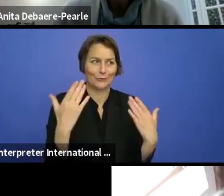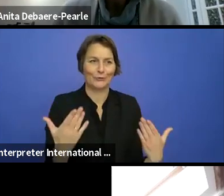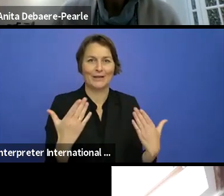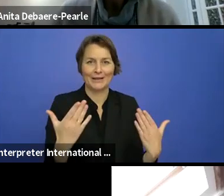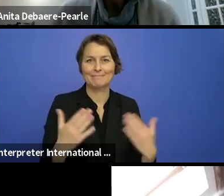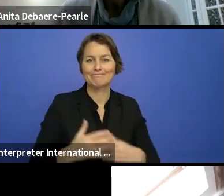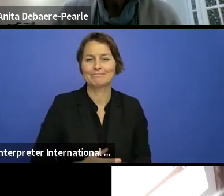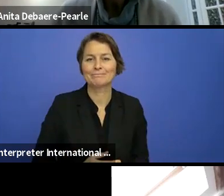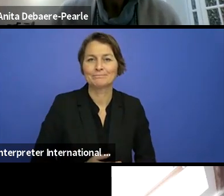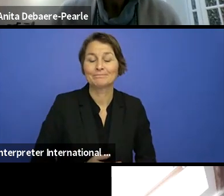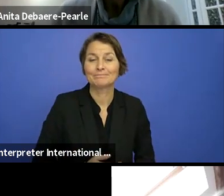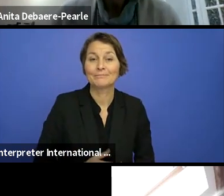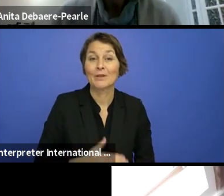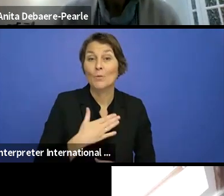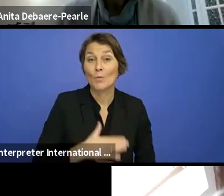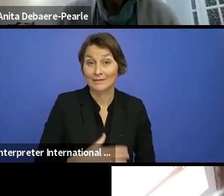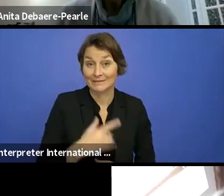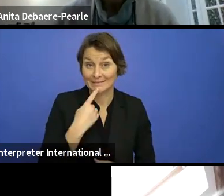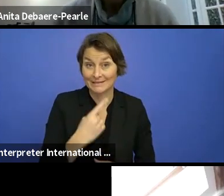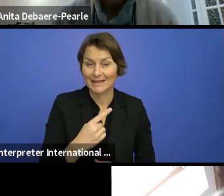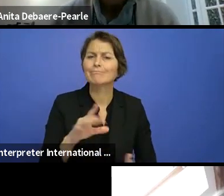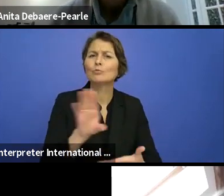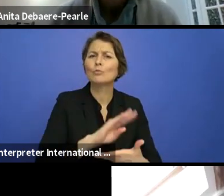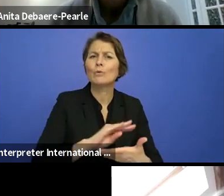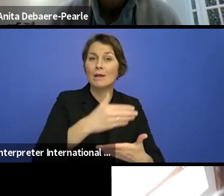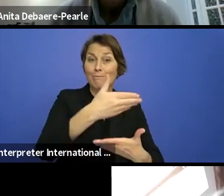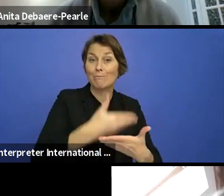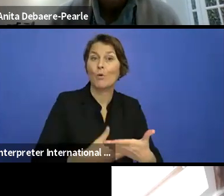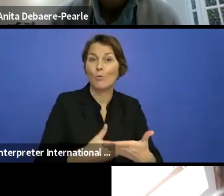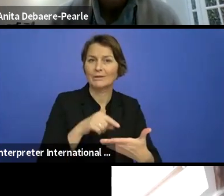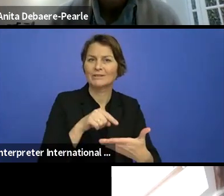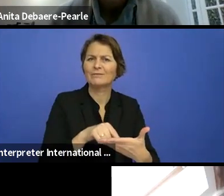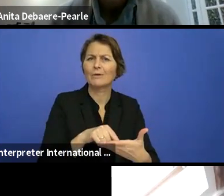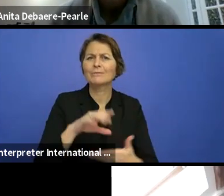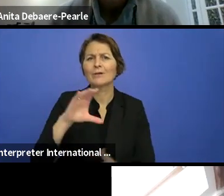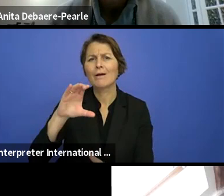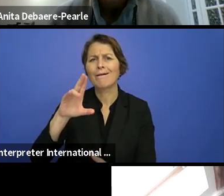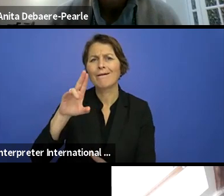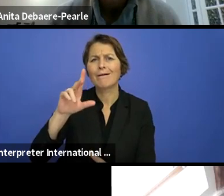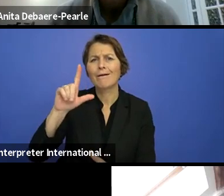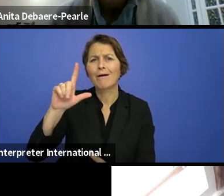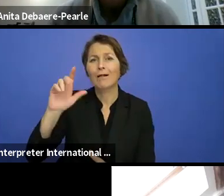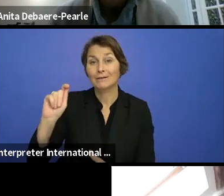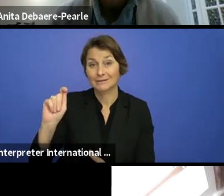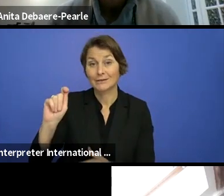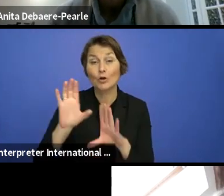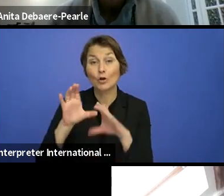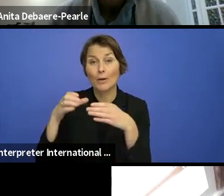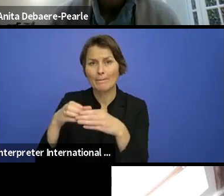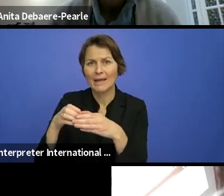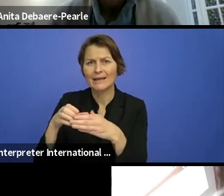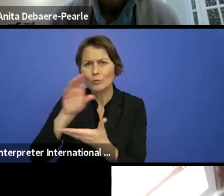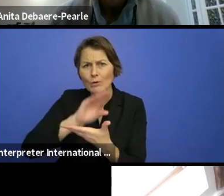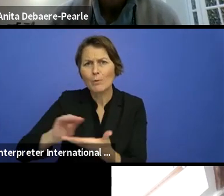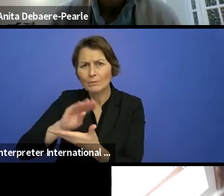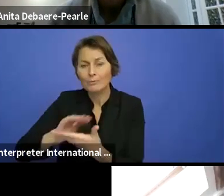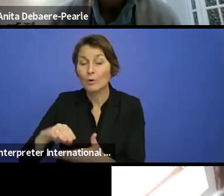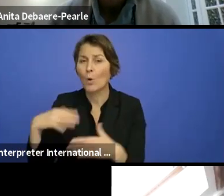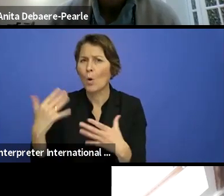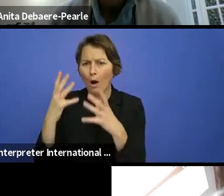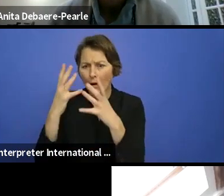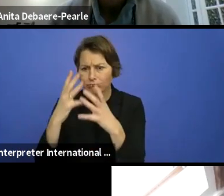I would like to say that the report of the cult committee, I thought it was extremely thorough and comprehensive, which is